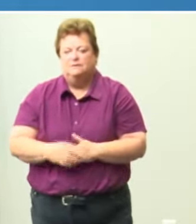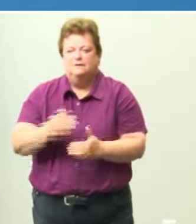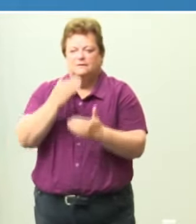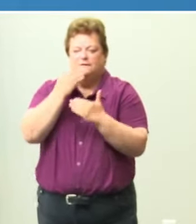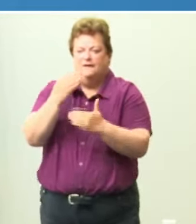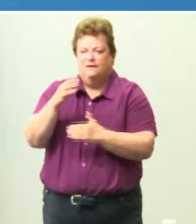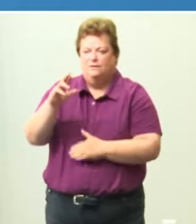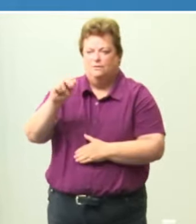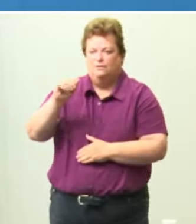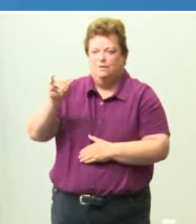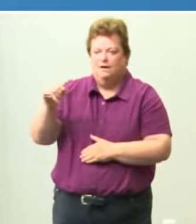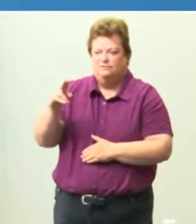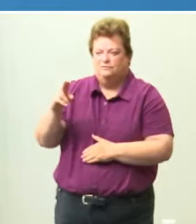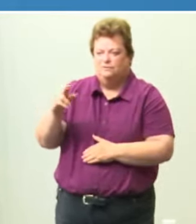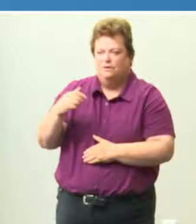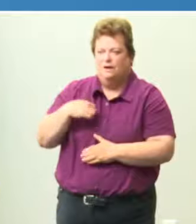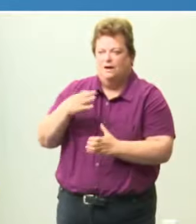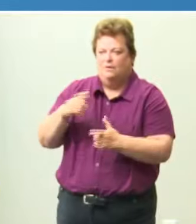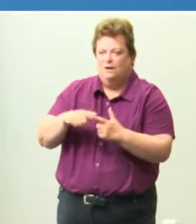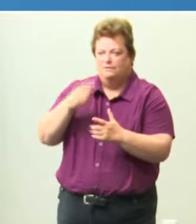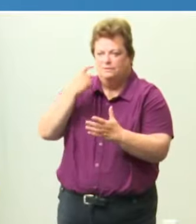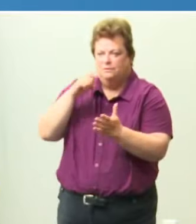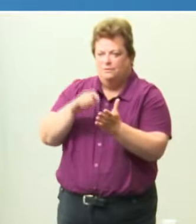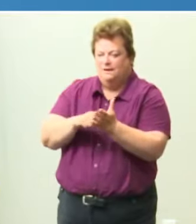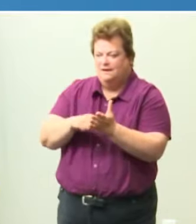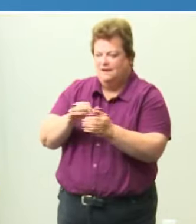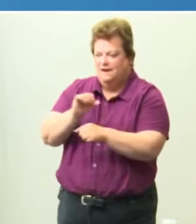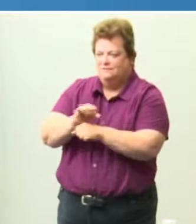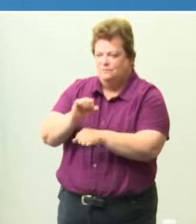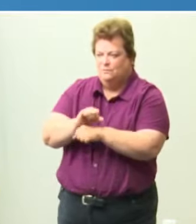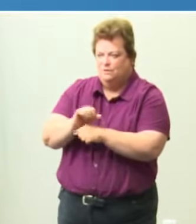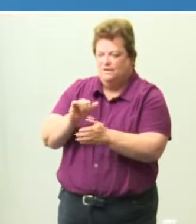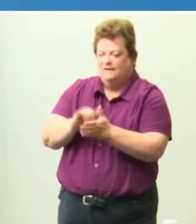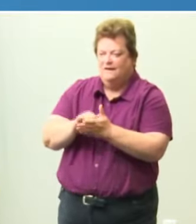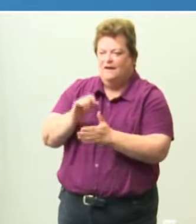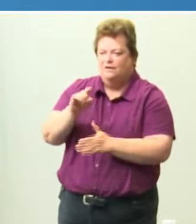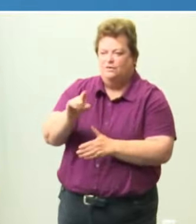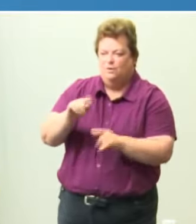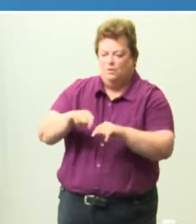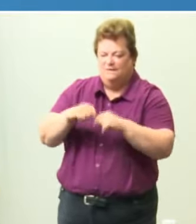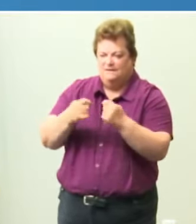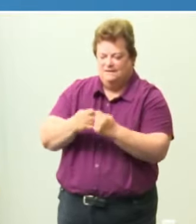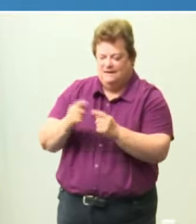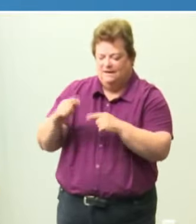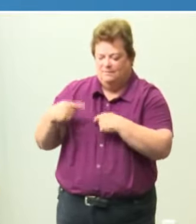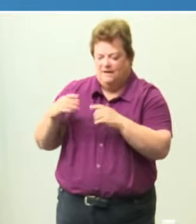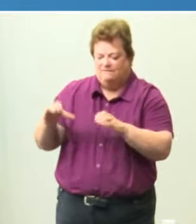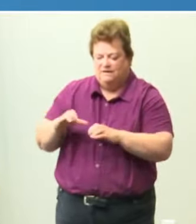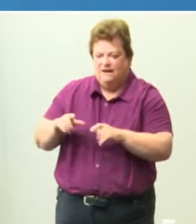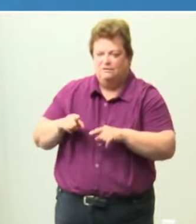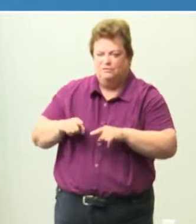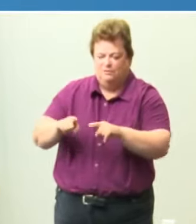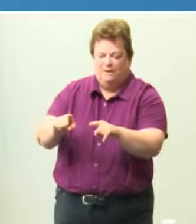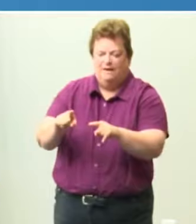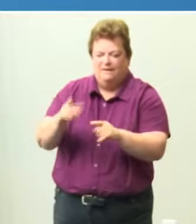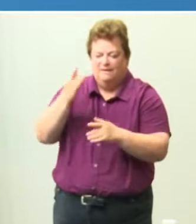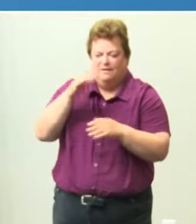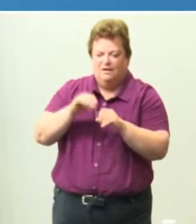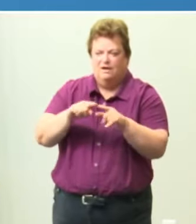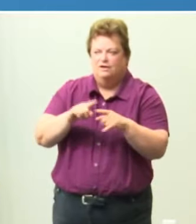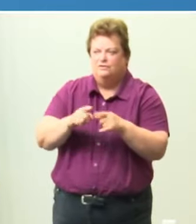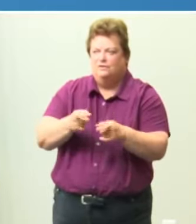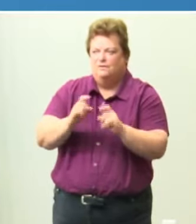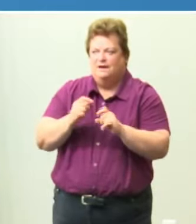Thank you, Raju. I want to recognize the work that you and your team have done throughout the pandemic to provide accurate,